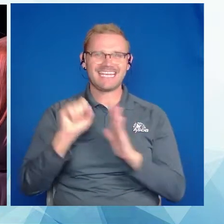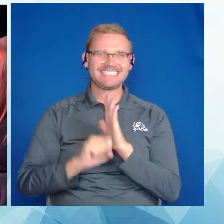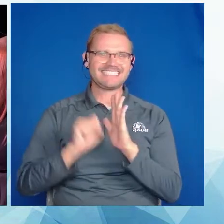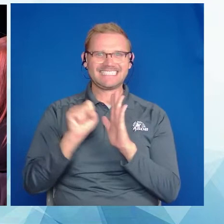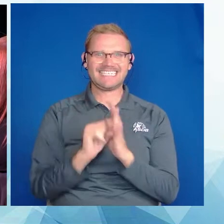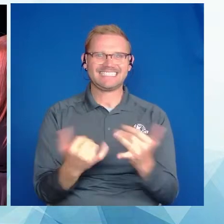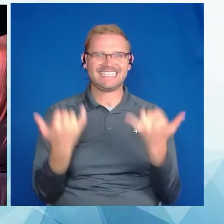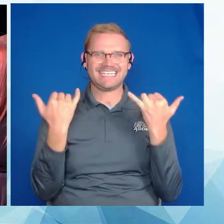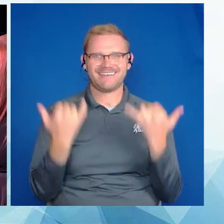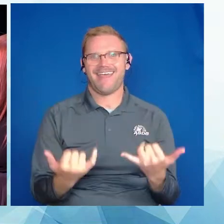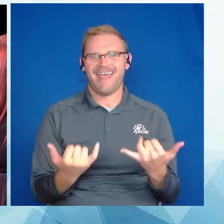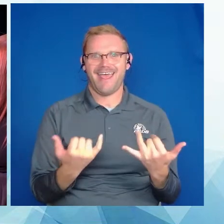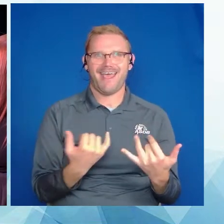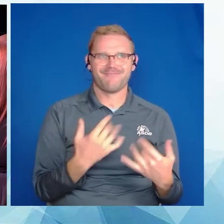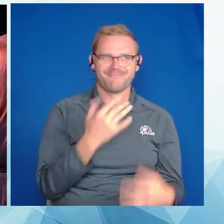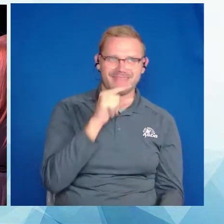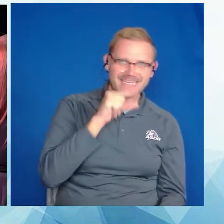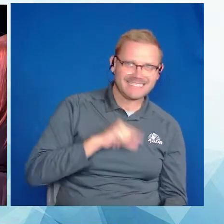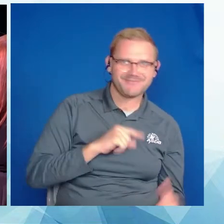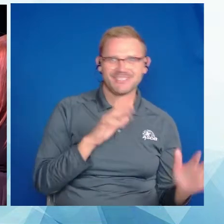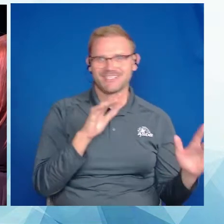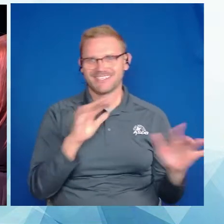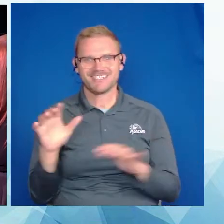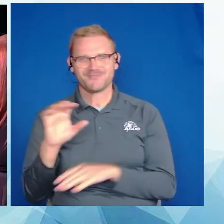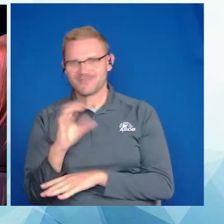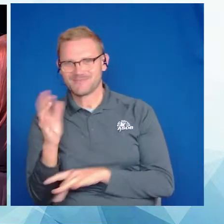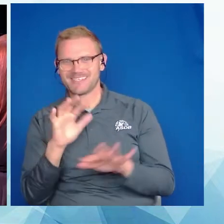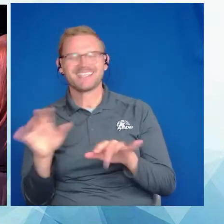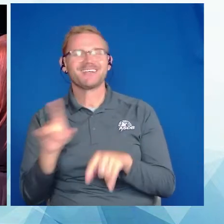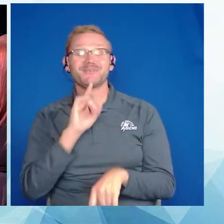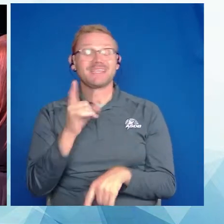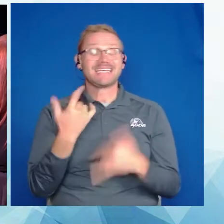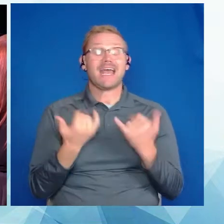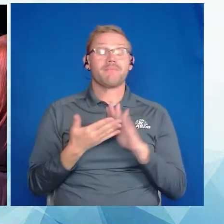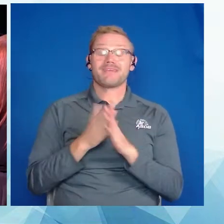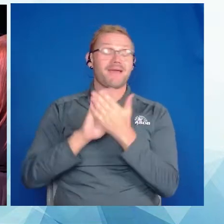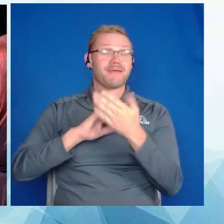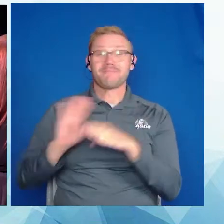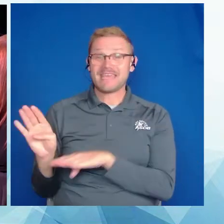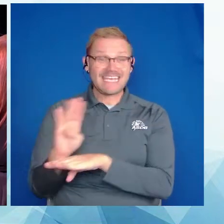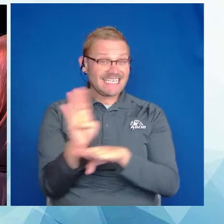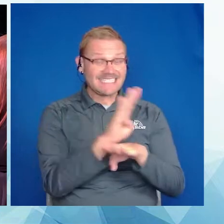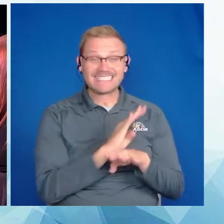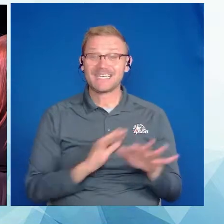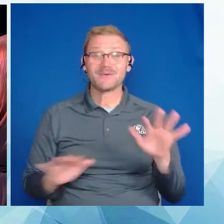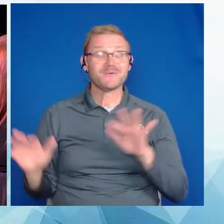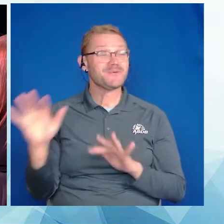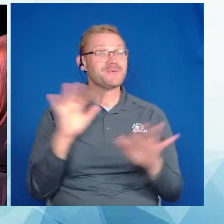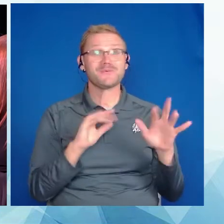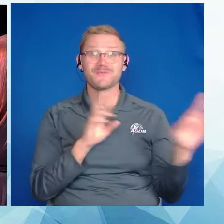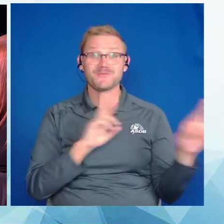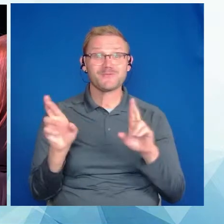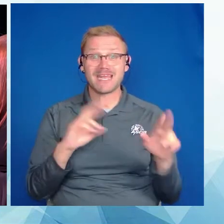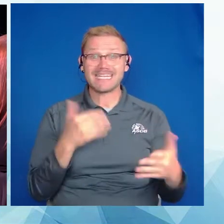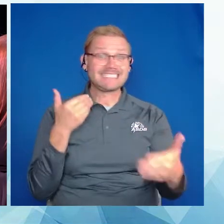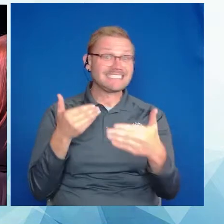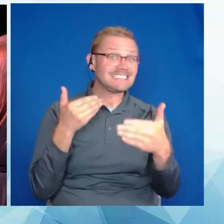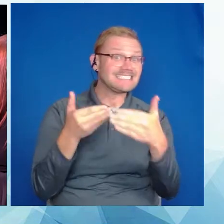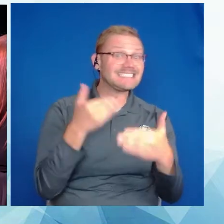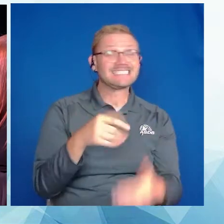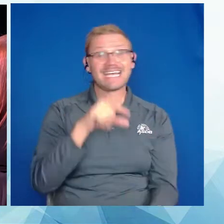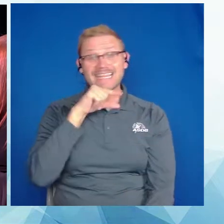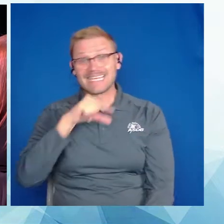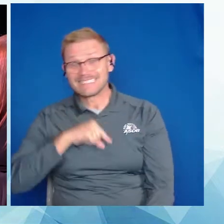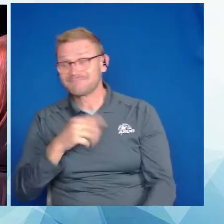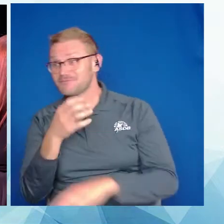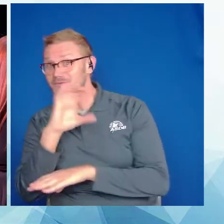right? We're all getting to become very busy, getting ready for holidays such as